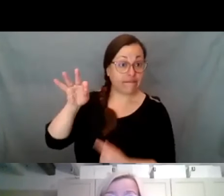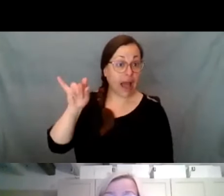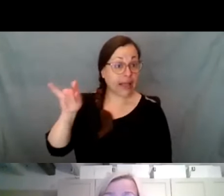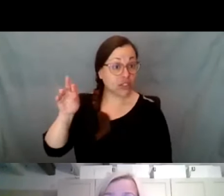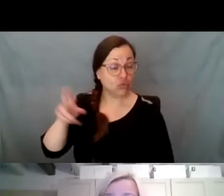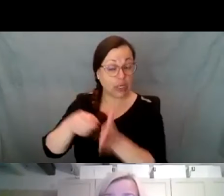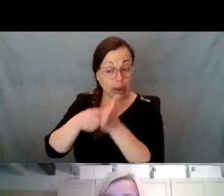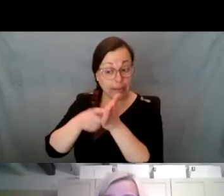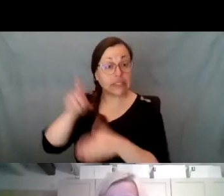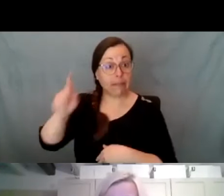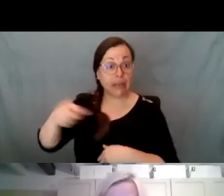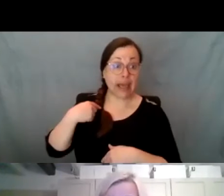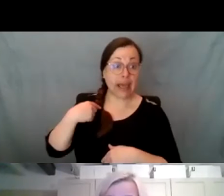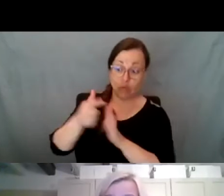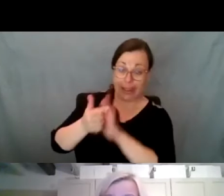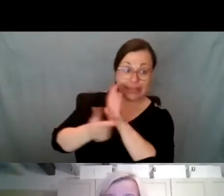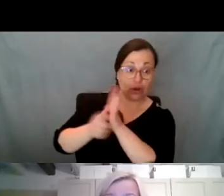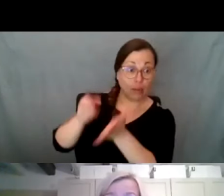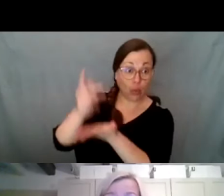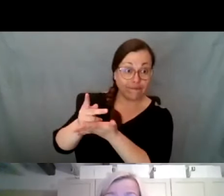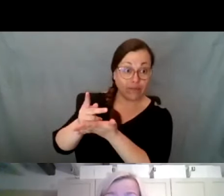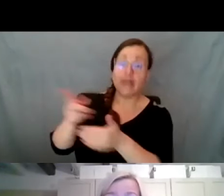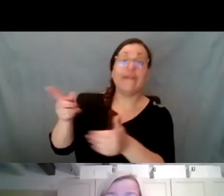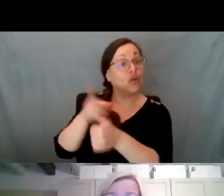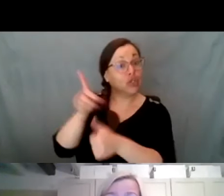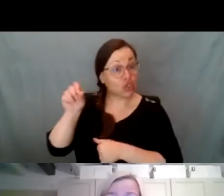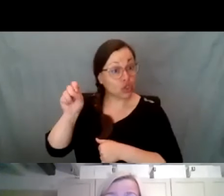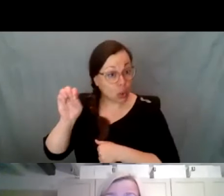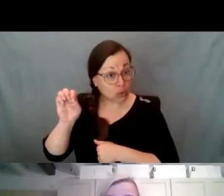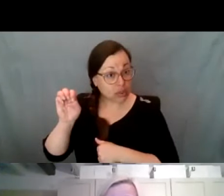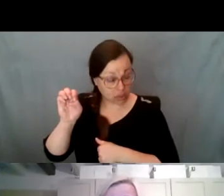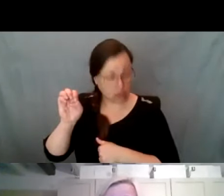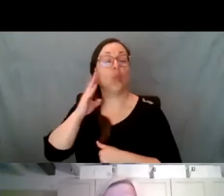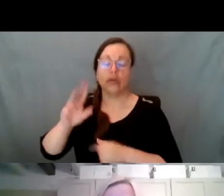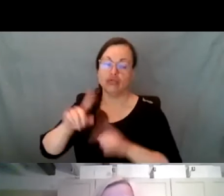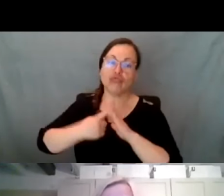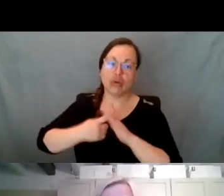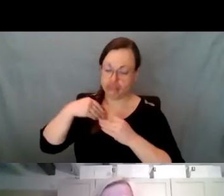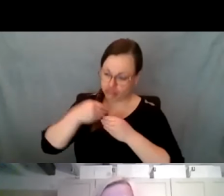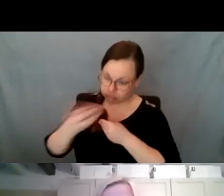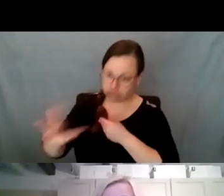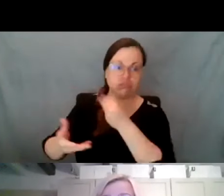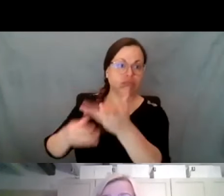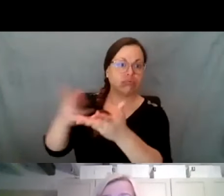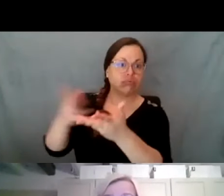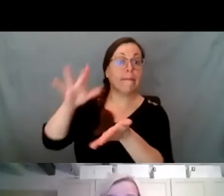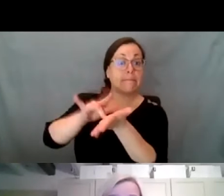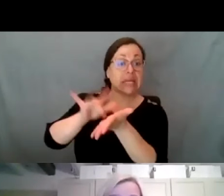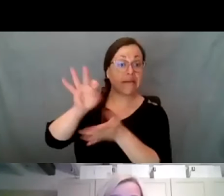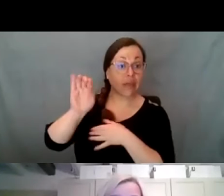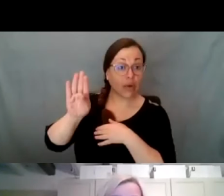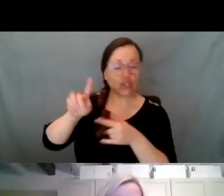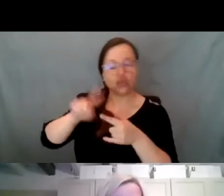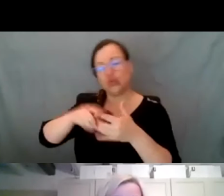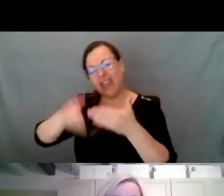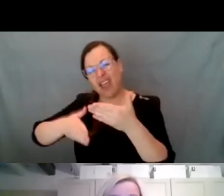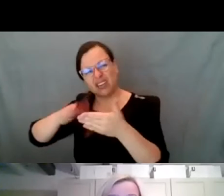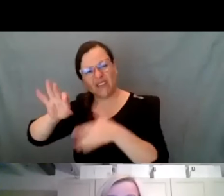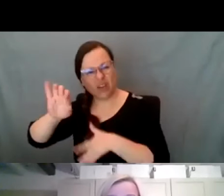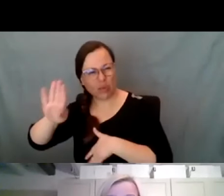then the first doses will then start to roll out by mid-February to end February or beginning of